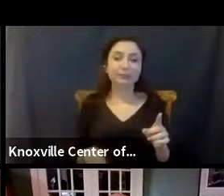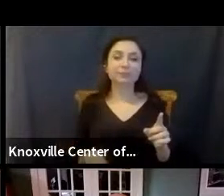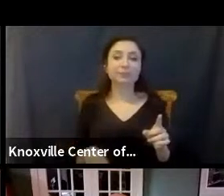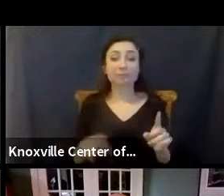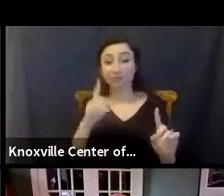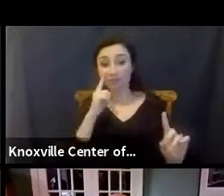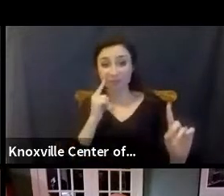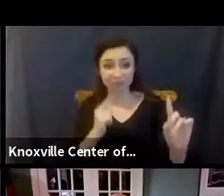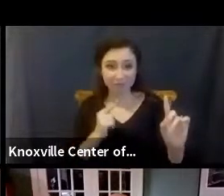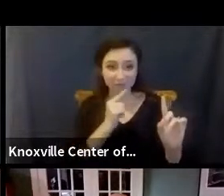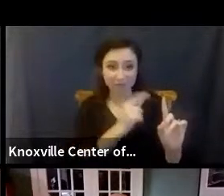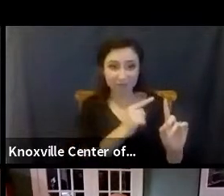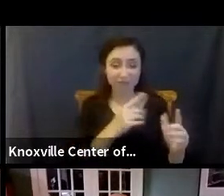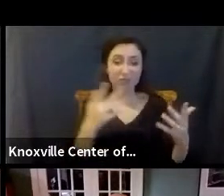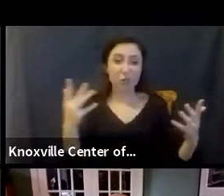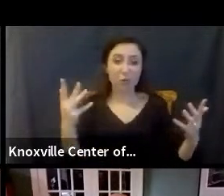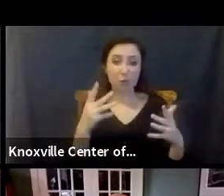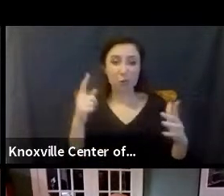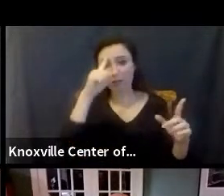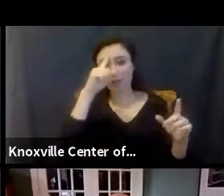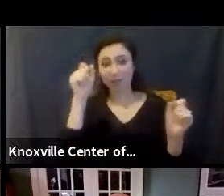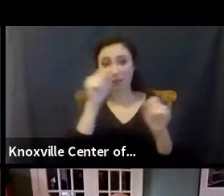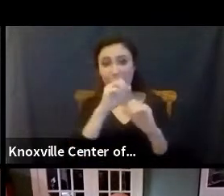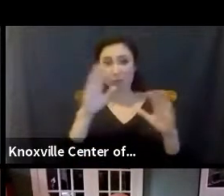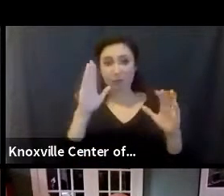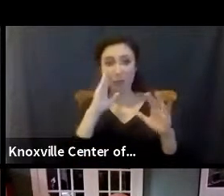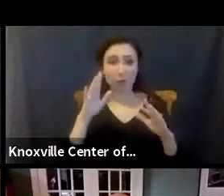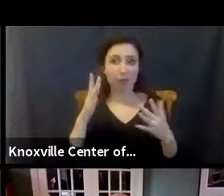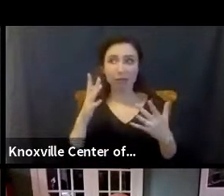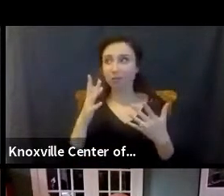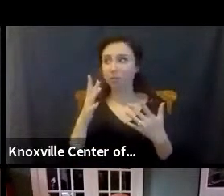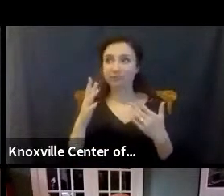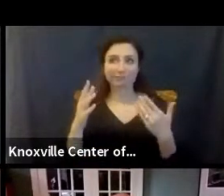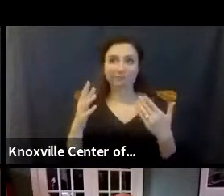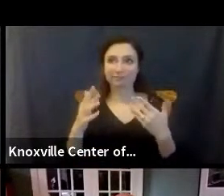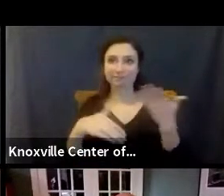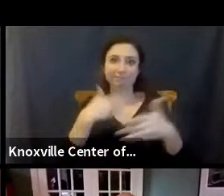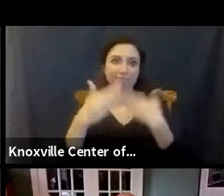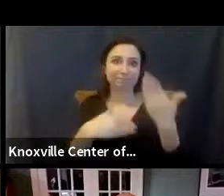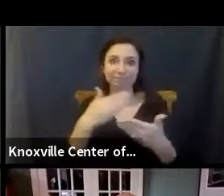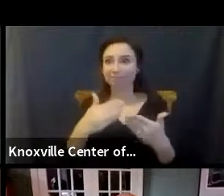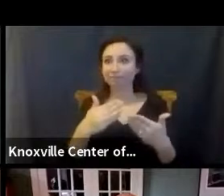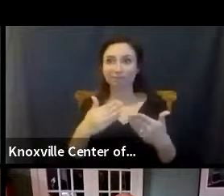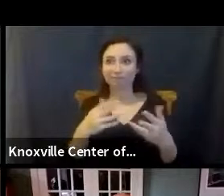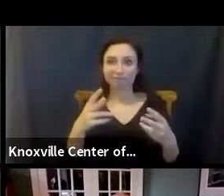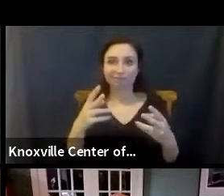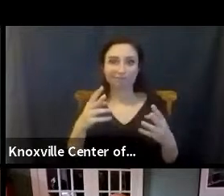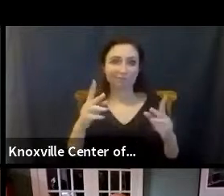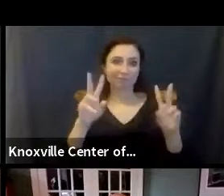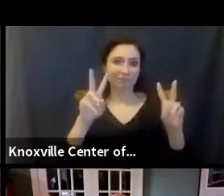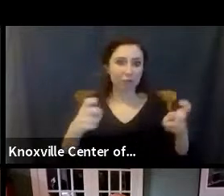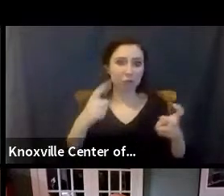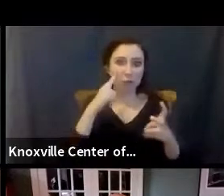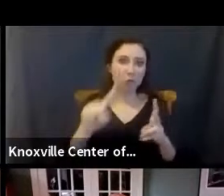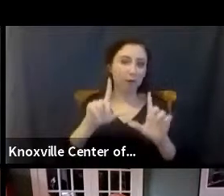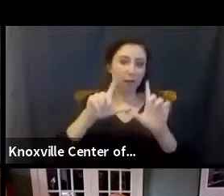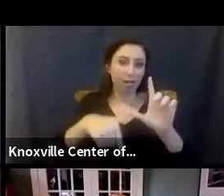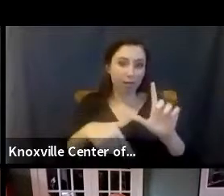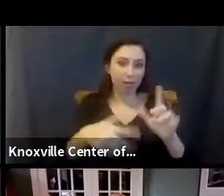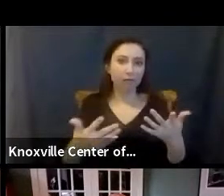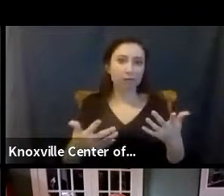intent of what conceptually is going to just get caught up in a deadline issue, which I don't think is fair to